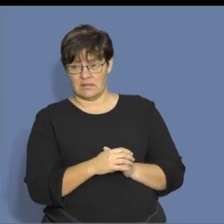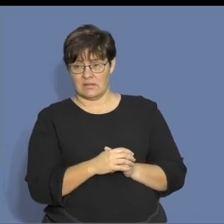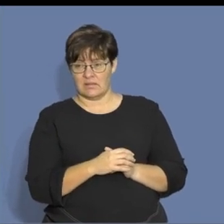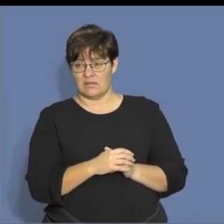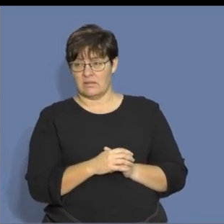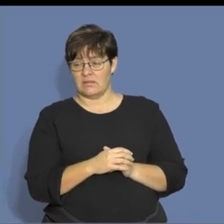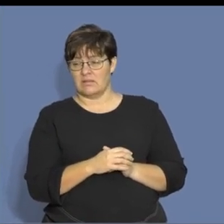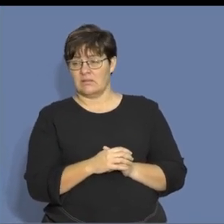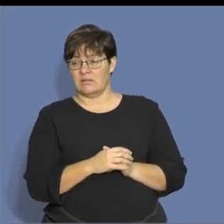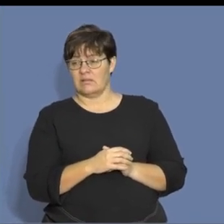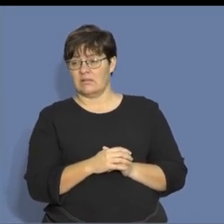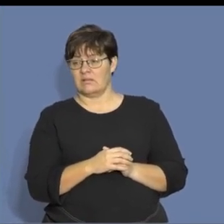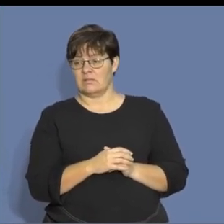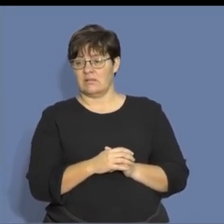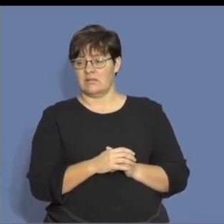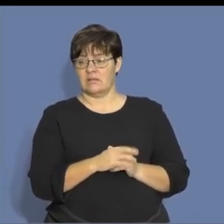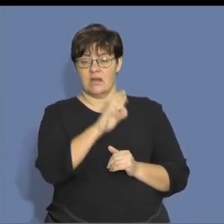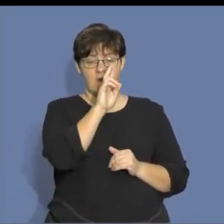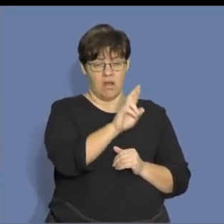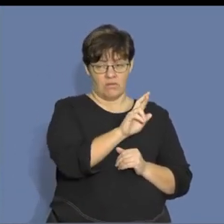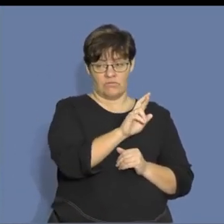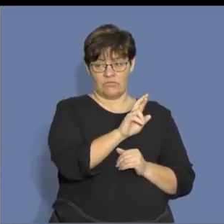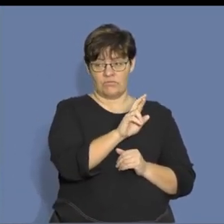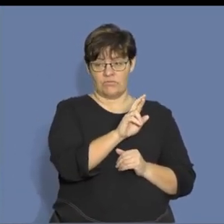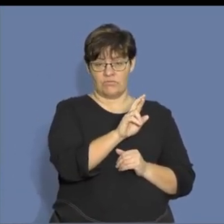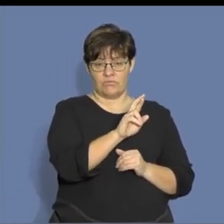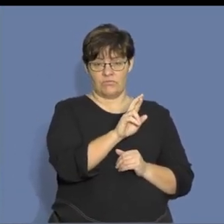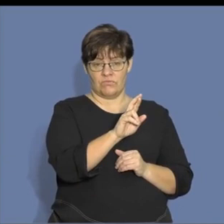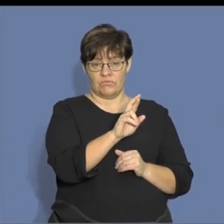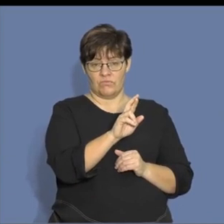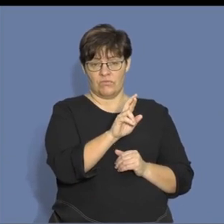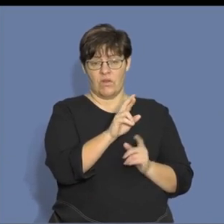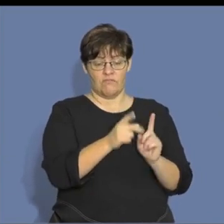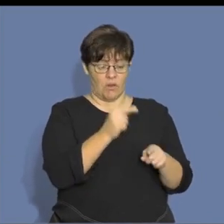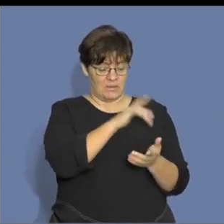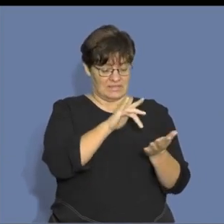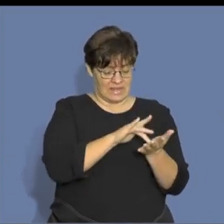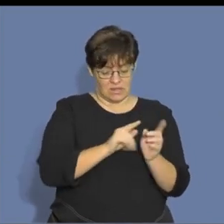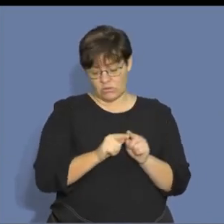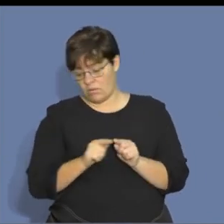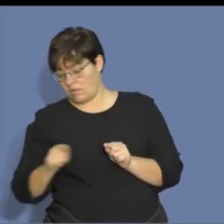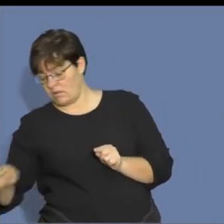to this question, is the radius is always going to be from the center to any